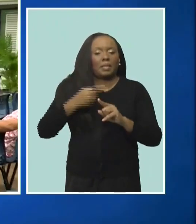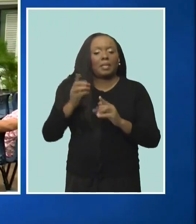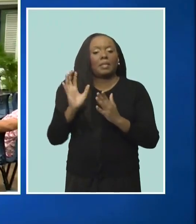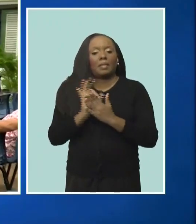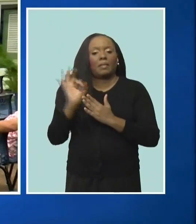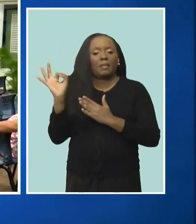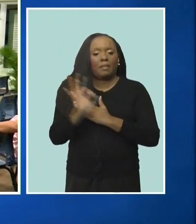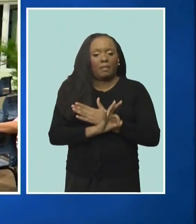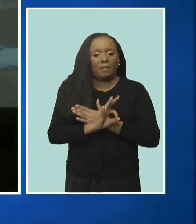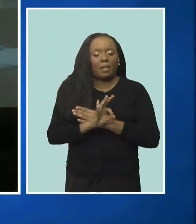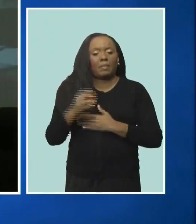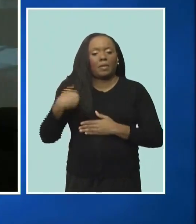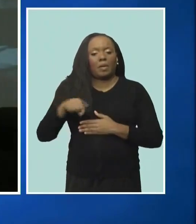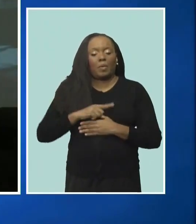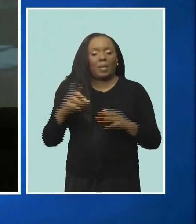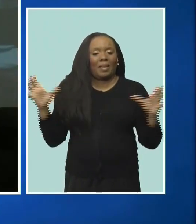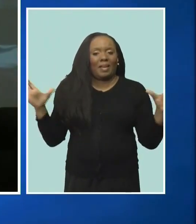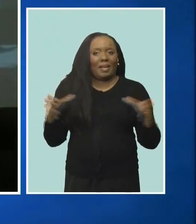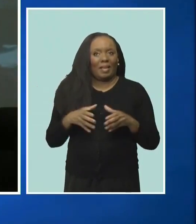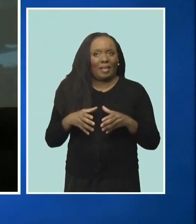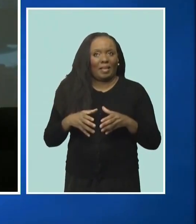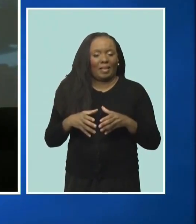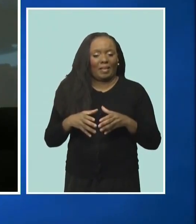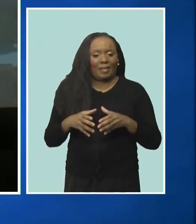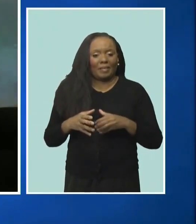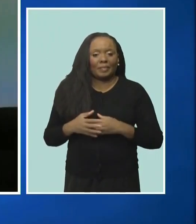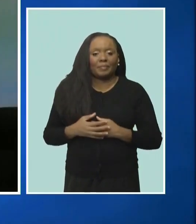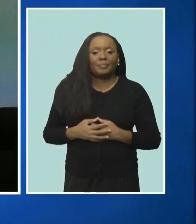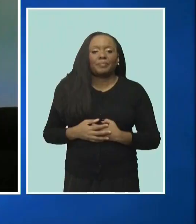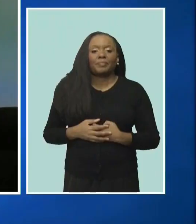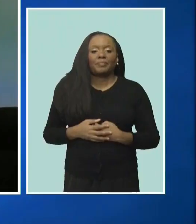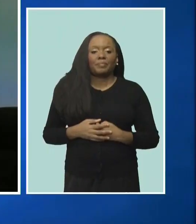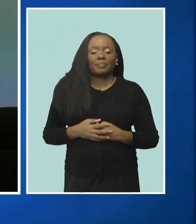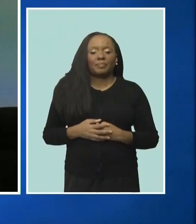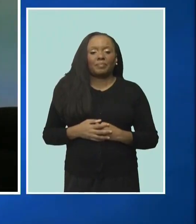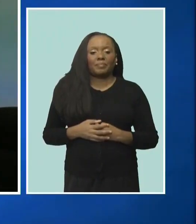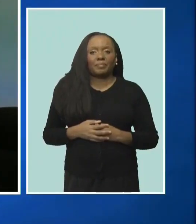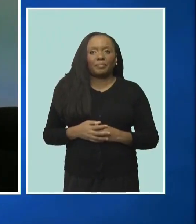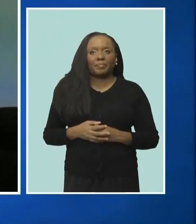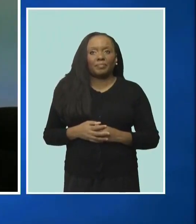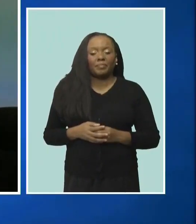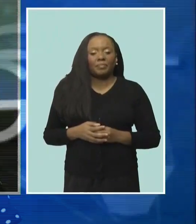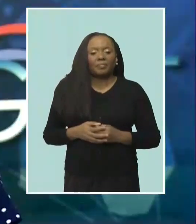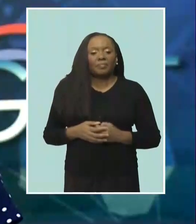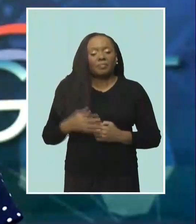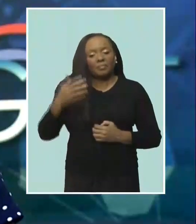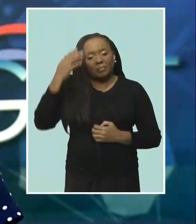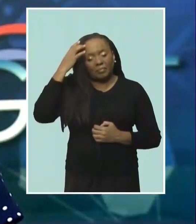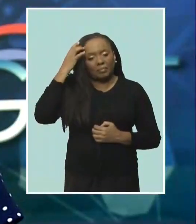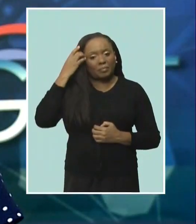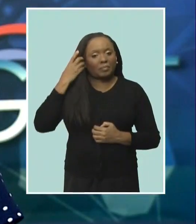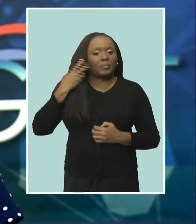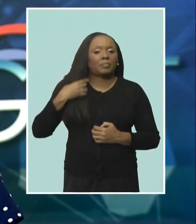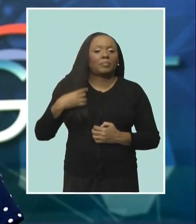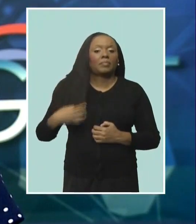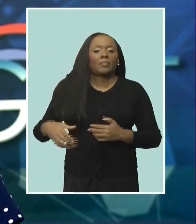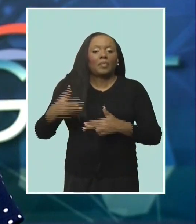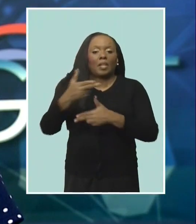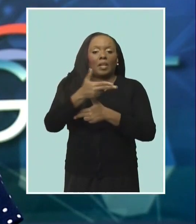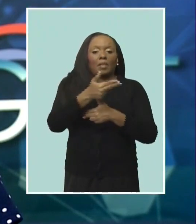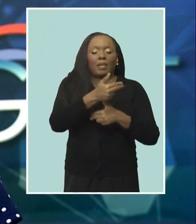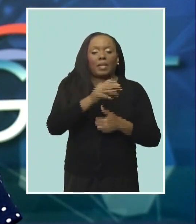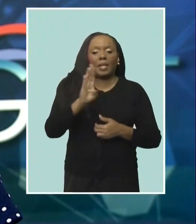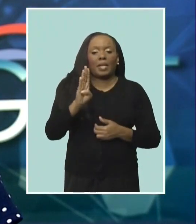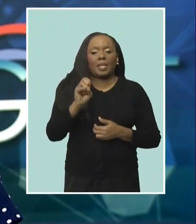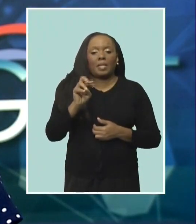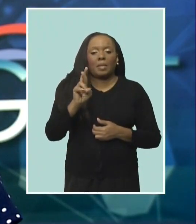of Regathering 2025. Rachel Agard, CBC News. The damage caused by